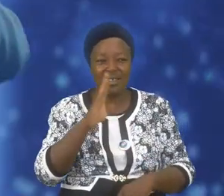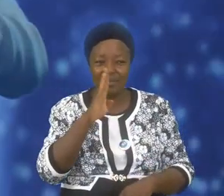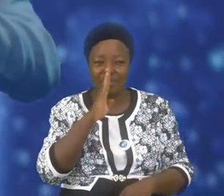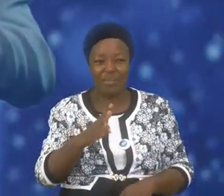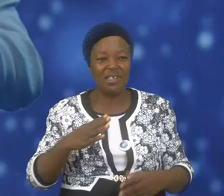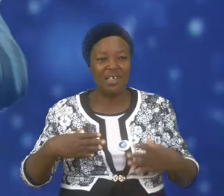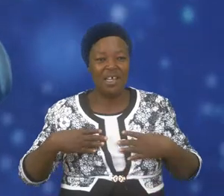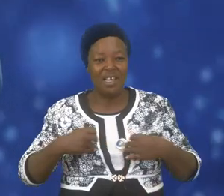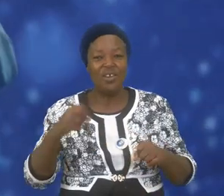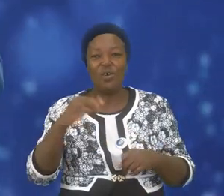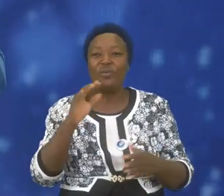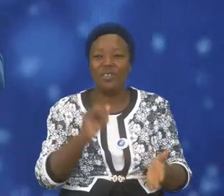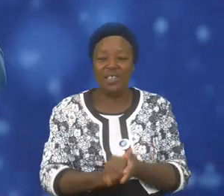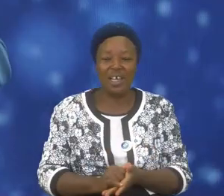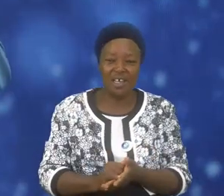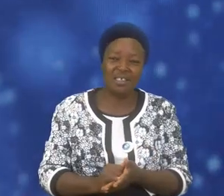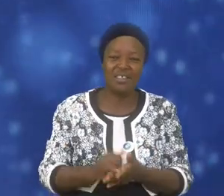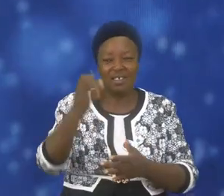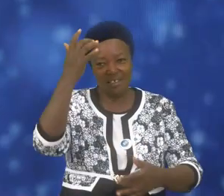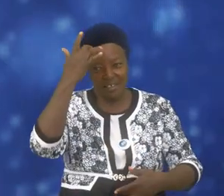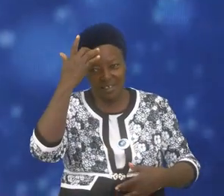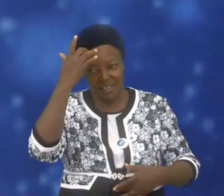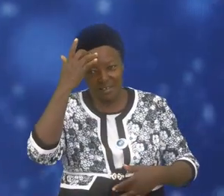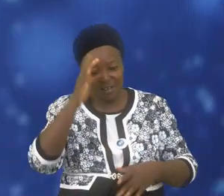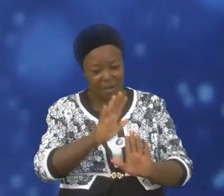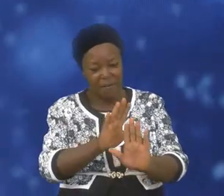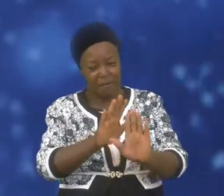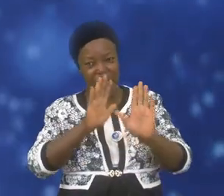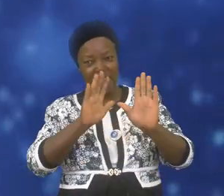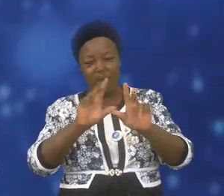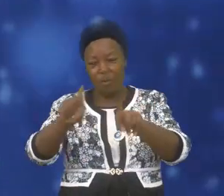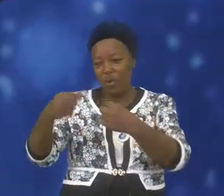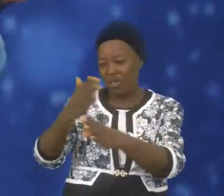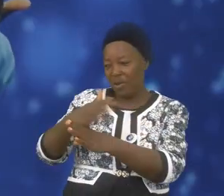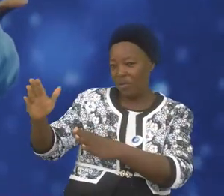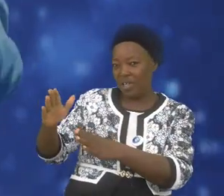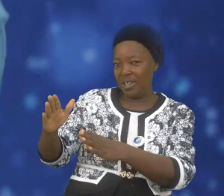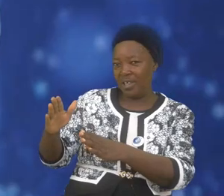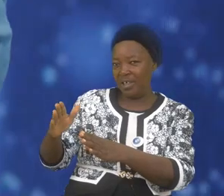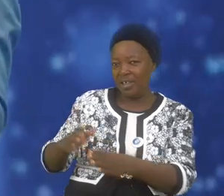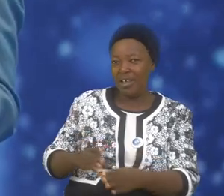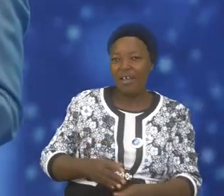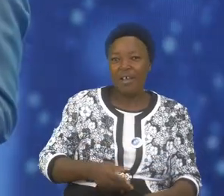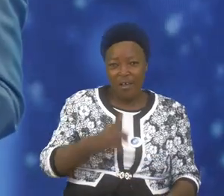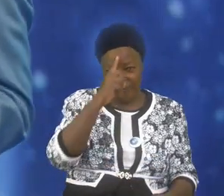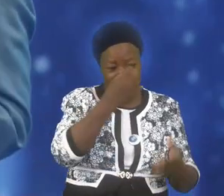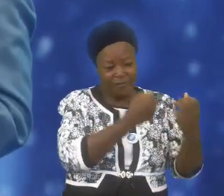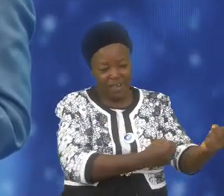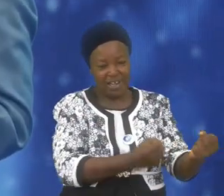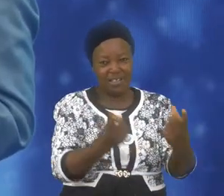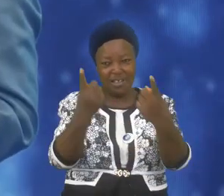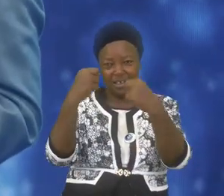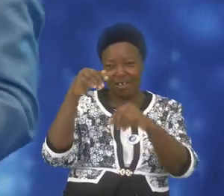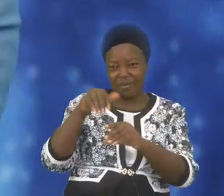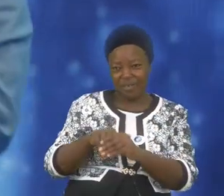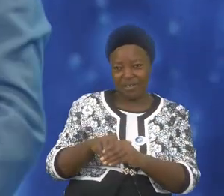For Nebuchadnezzar, fear had now ruled his life. A person who was like an